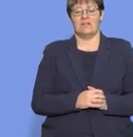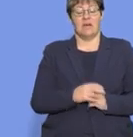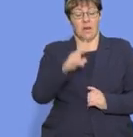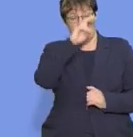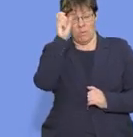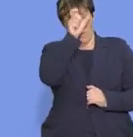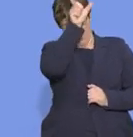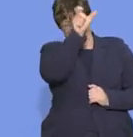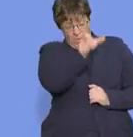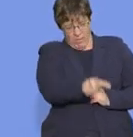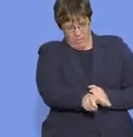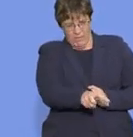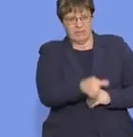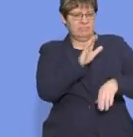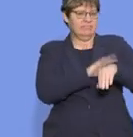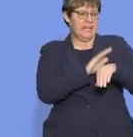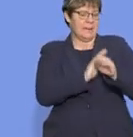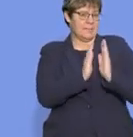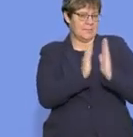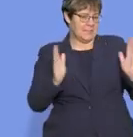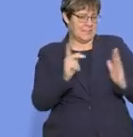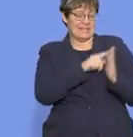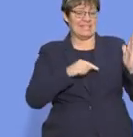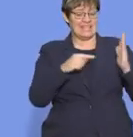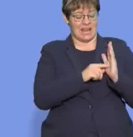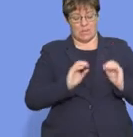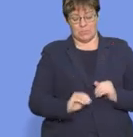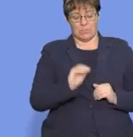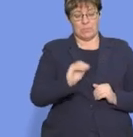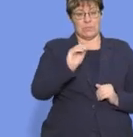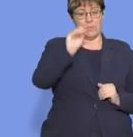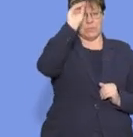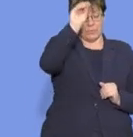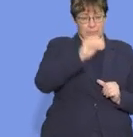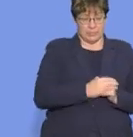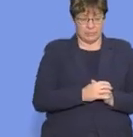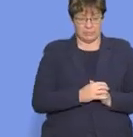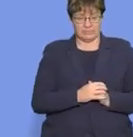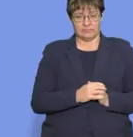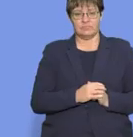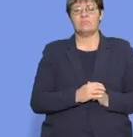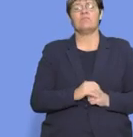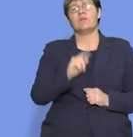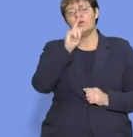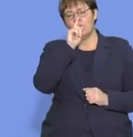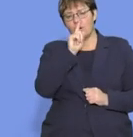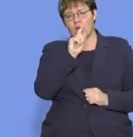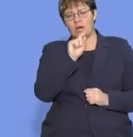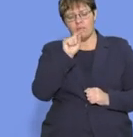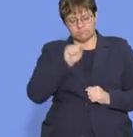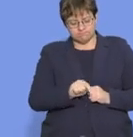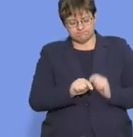The blue bar is the timeline with the dates filled in, and we are going to be looking at